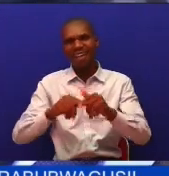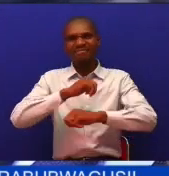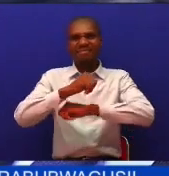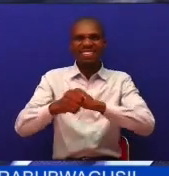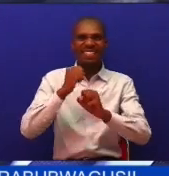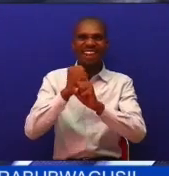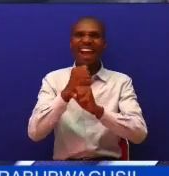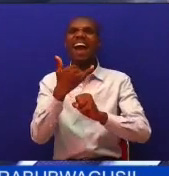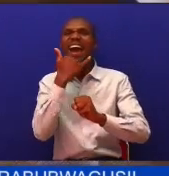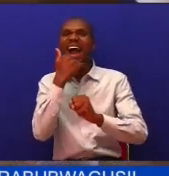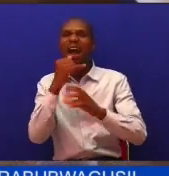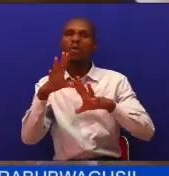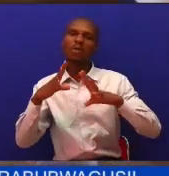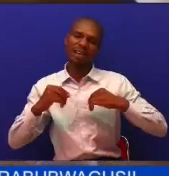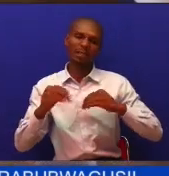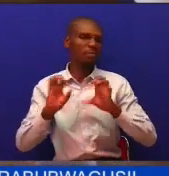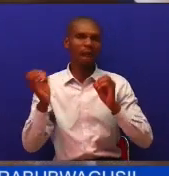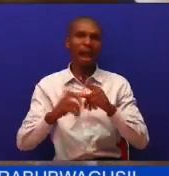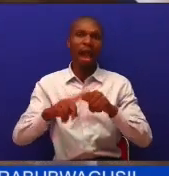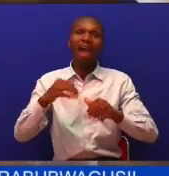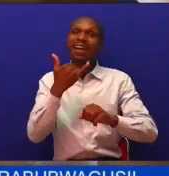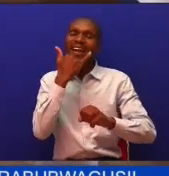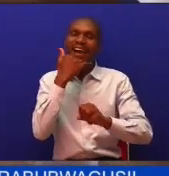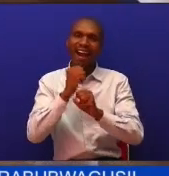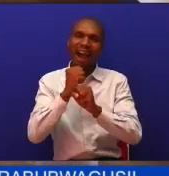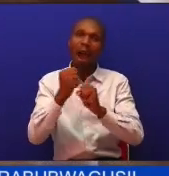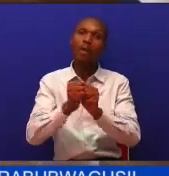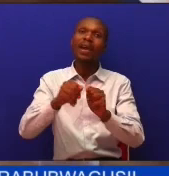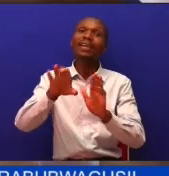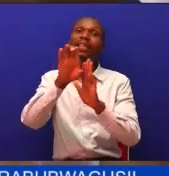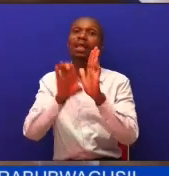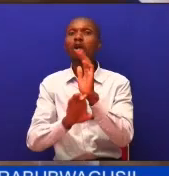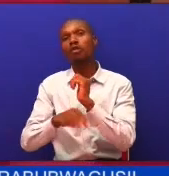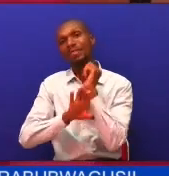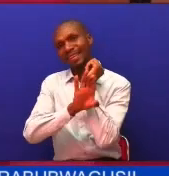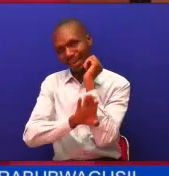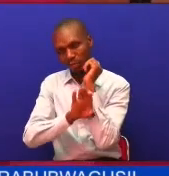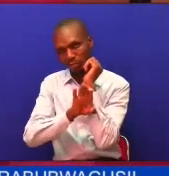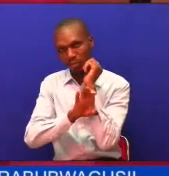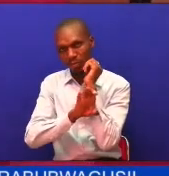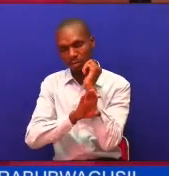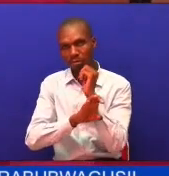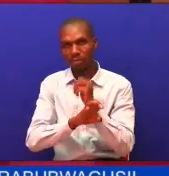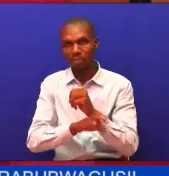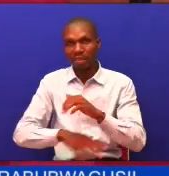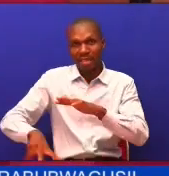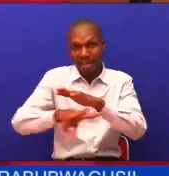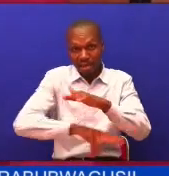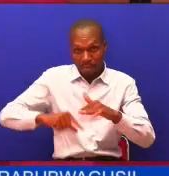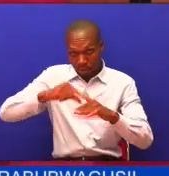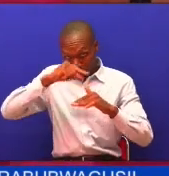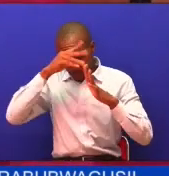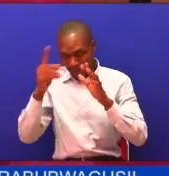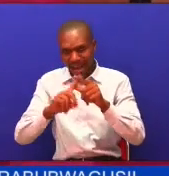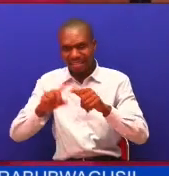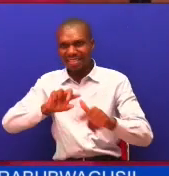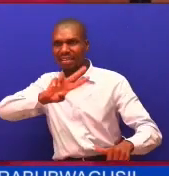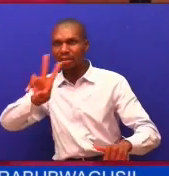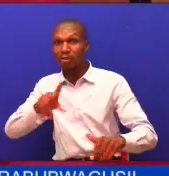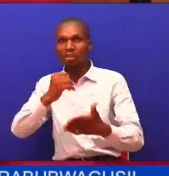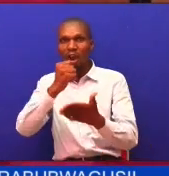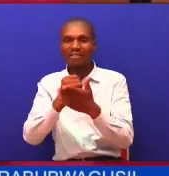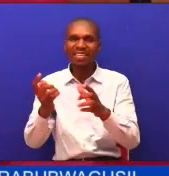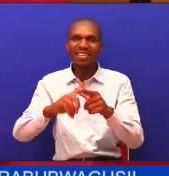bitaganirie gusegwanchirwa amona mamocho kolengana nili chiko liense ya Kenya. The deputy governor used his office to